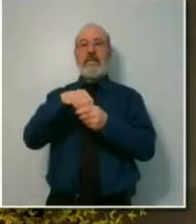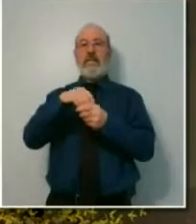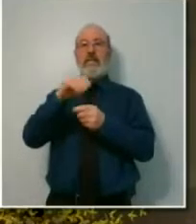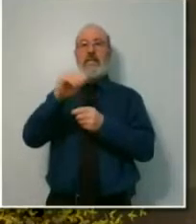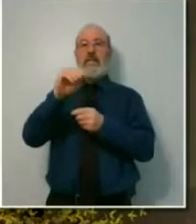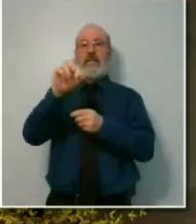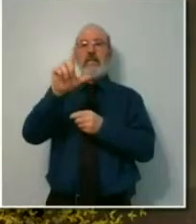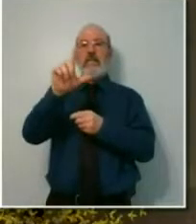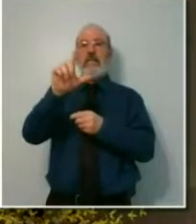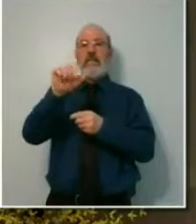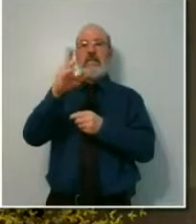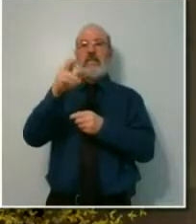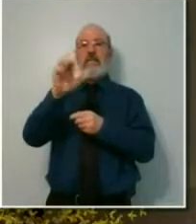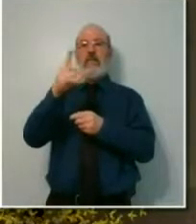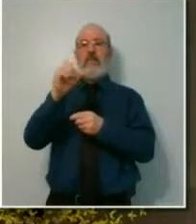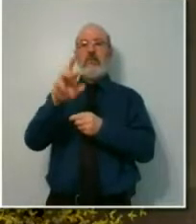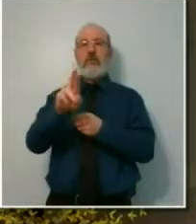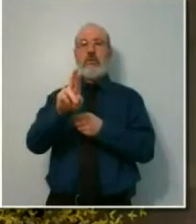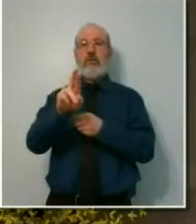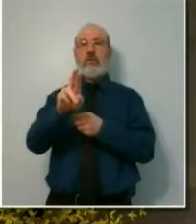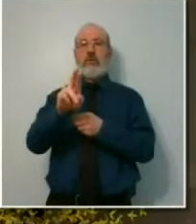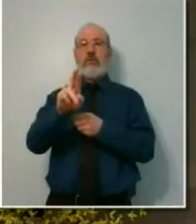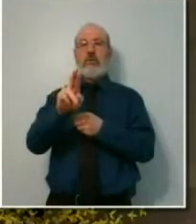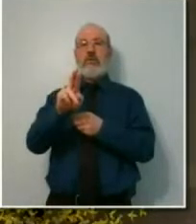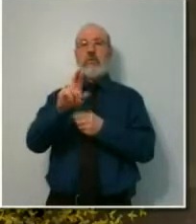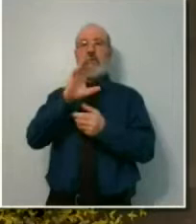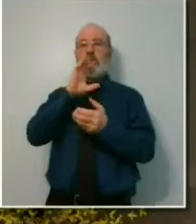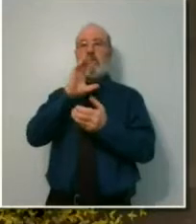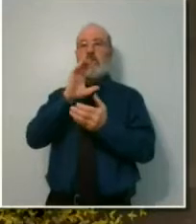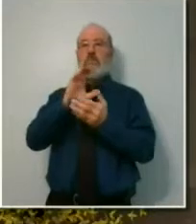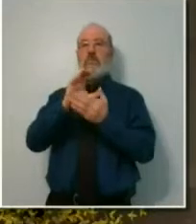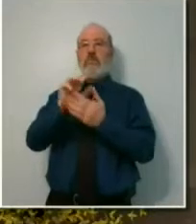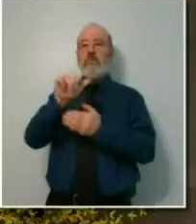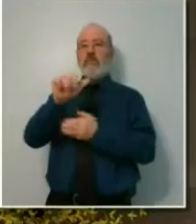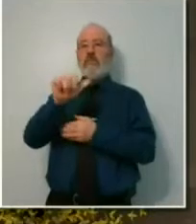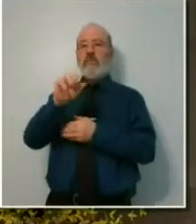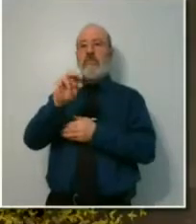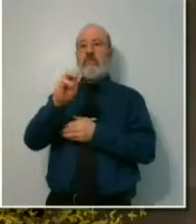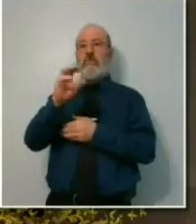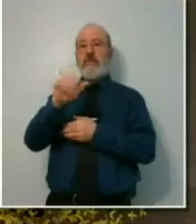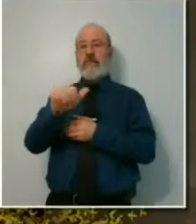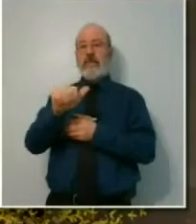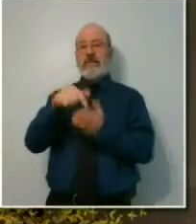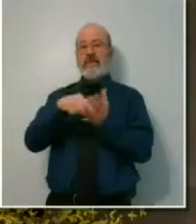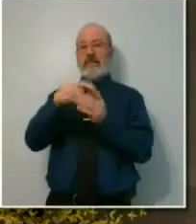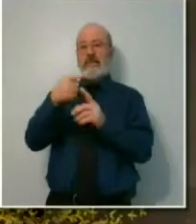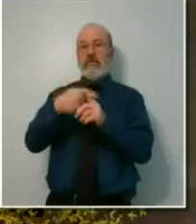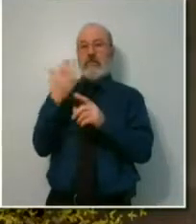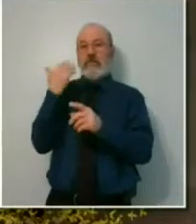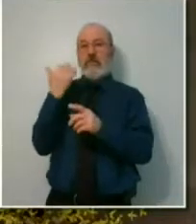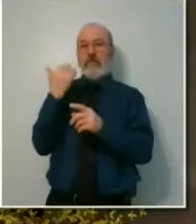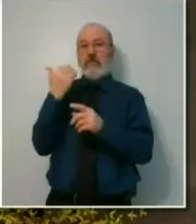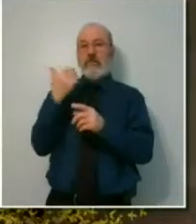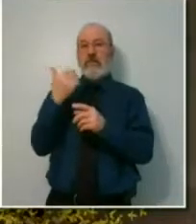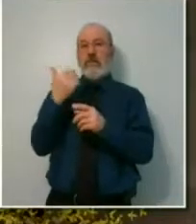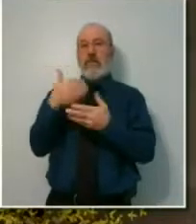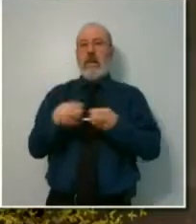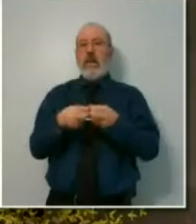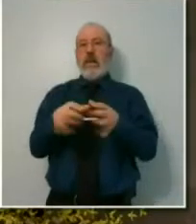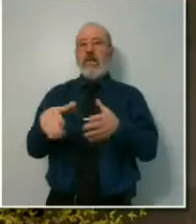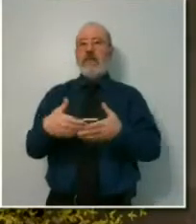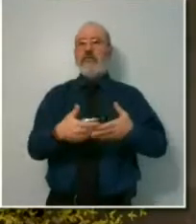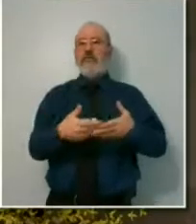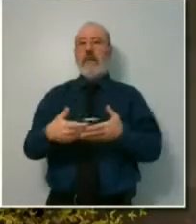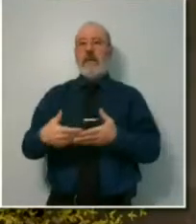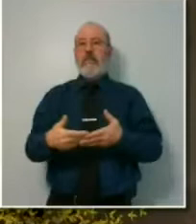Amanda on this month, I don't know when, but sometime this past month, had a miscarriage. And she's taking it pretty